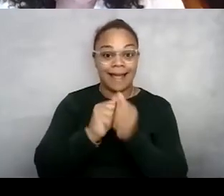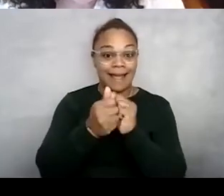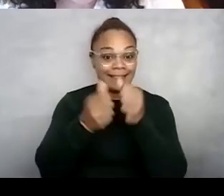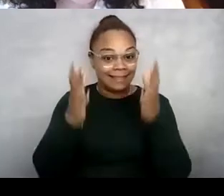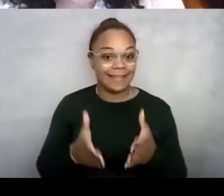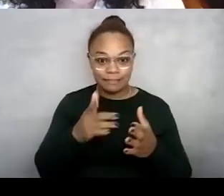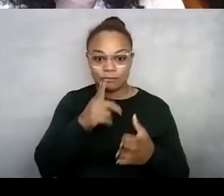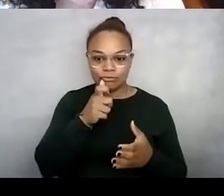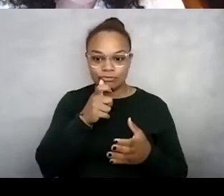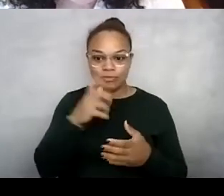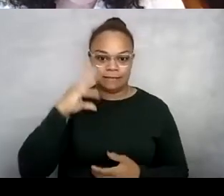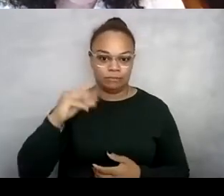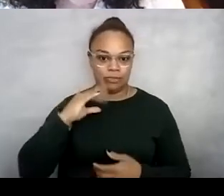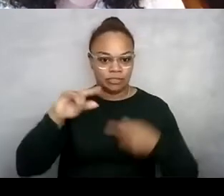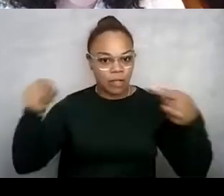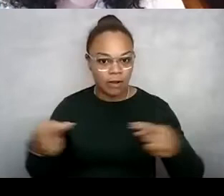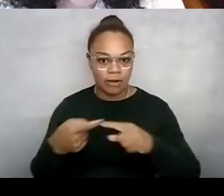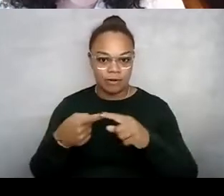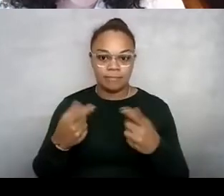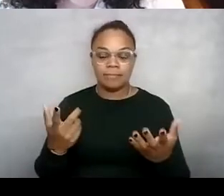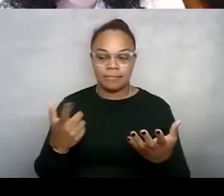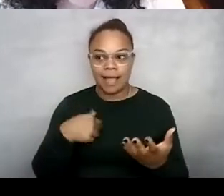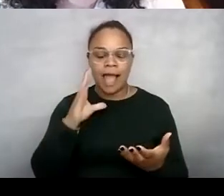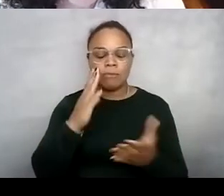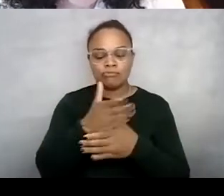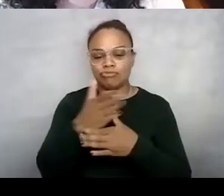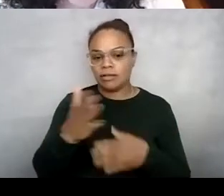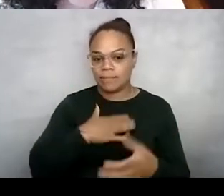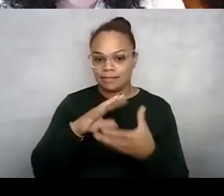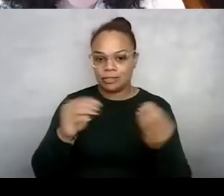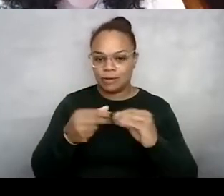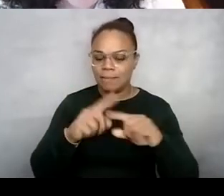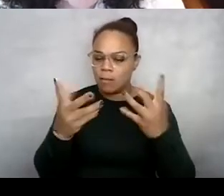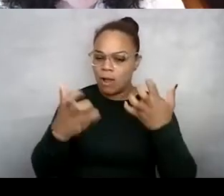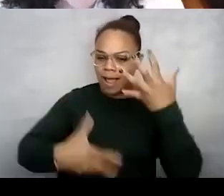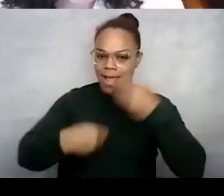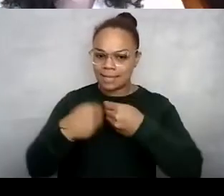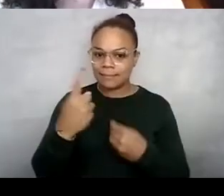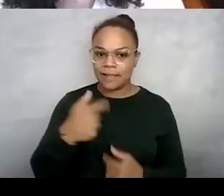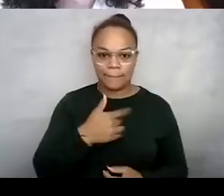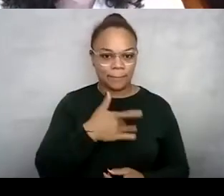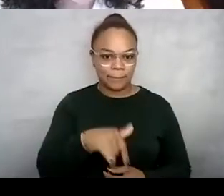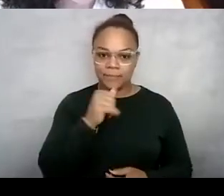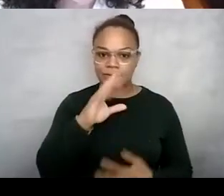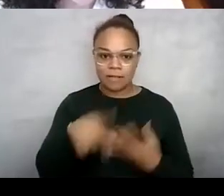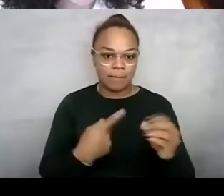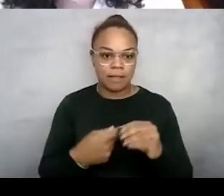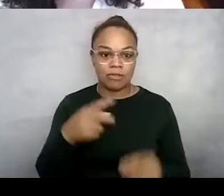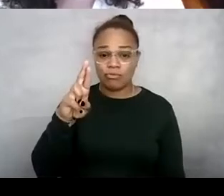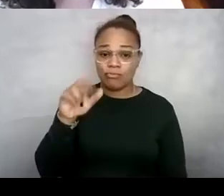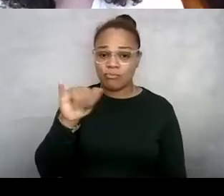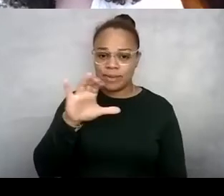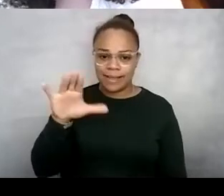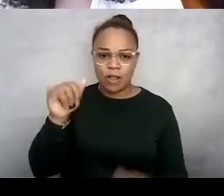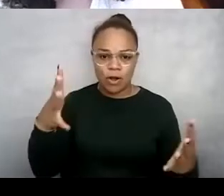real quick one, but I got to add something that I don't think I've talked about. The thing that is known to Ricky is that I